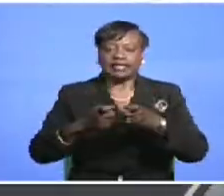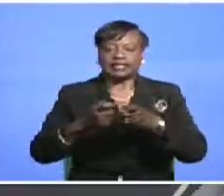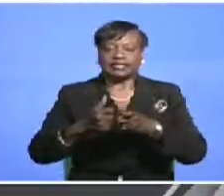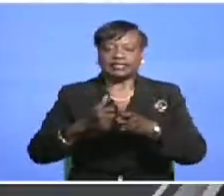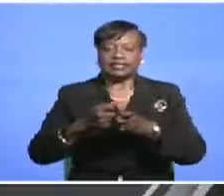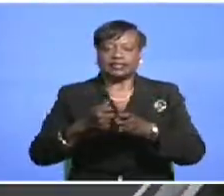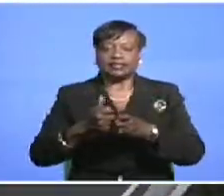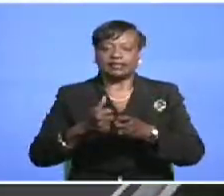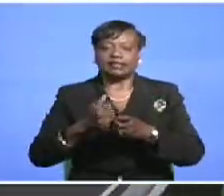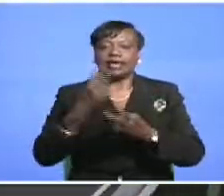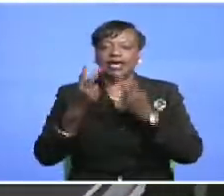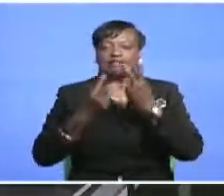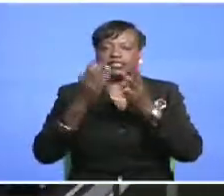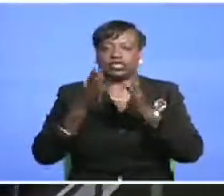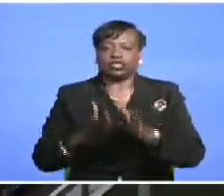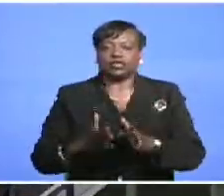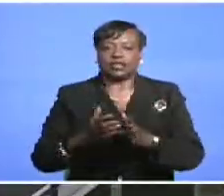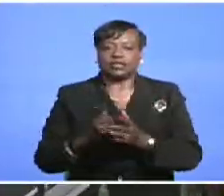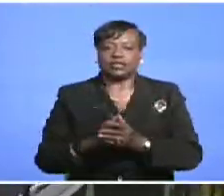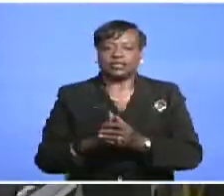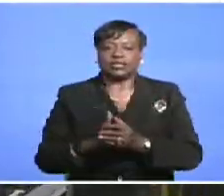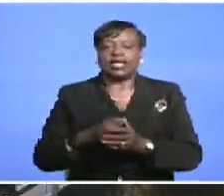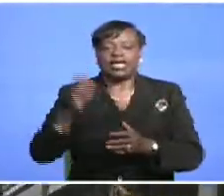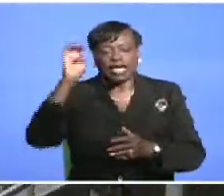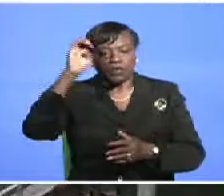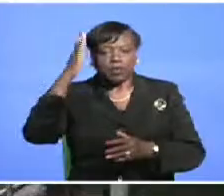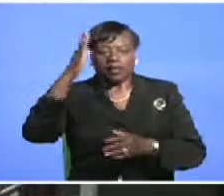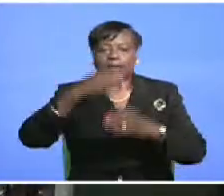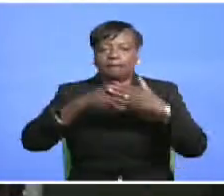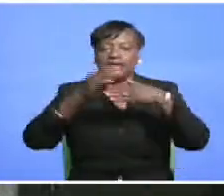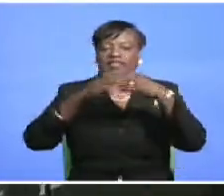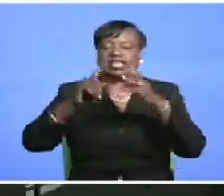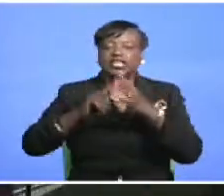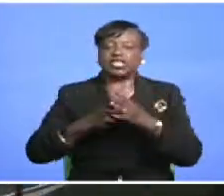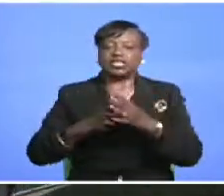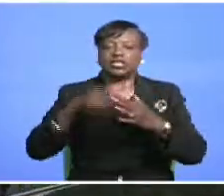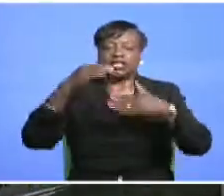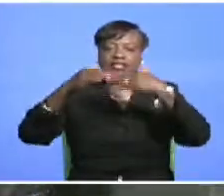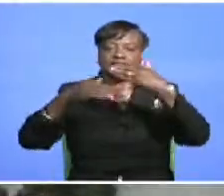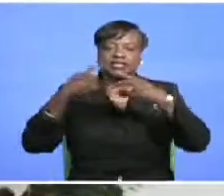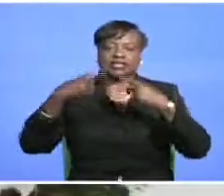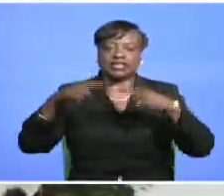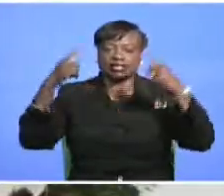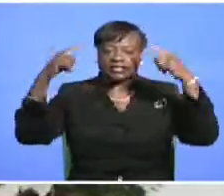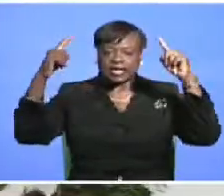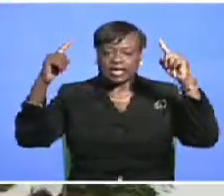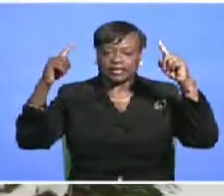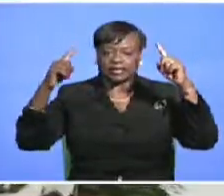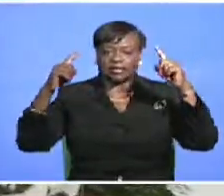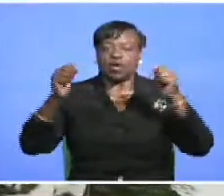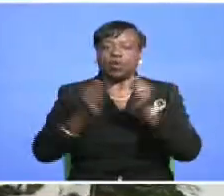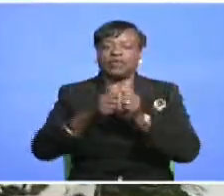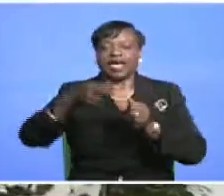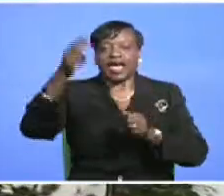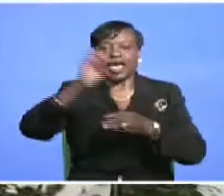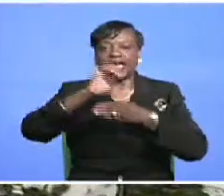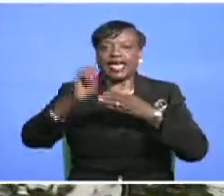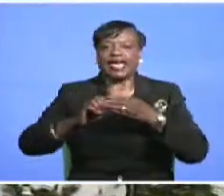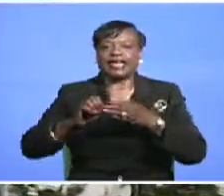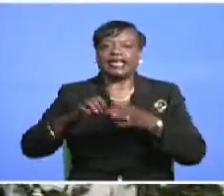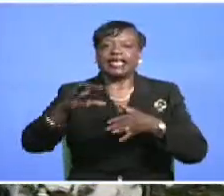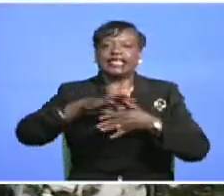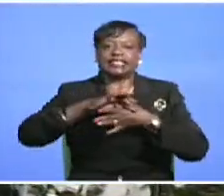to build upon its initial success by adding to guests' offerings with a high-end steakhouse and the country's